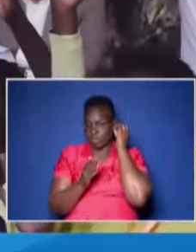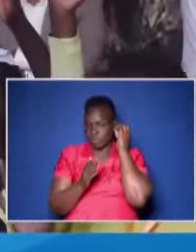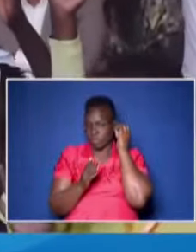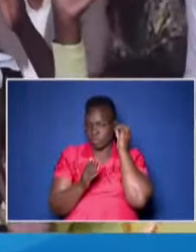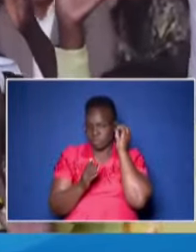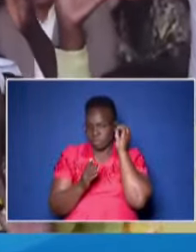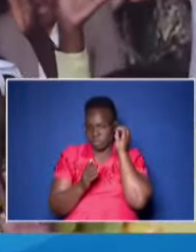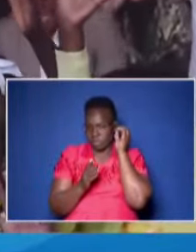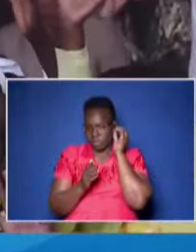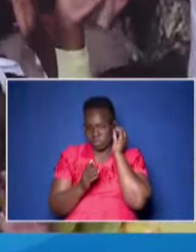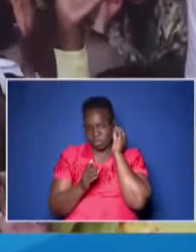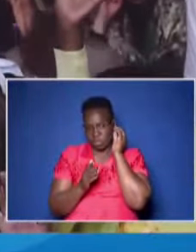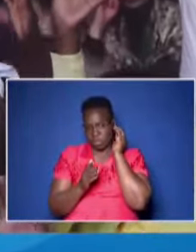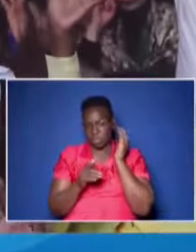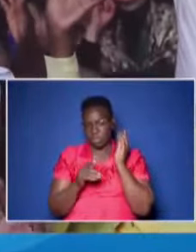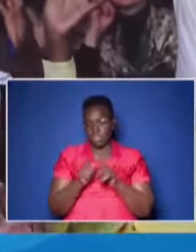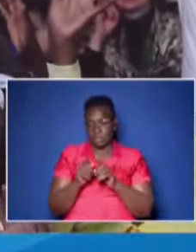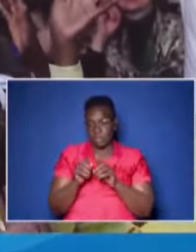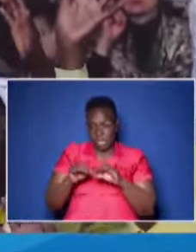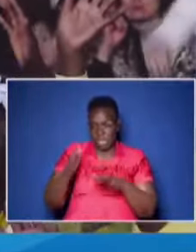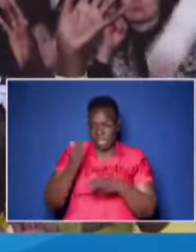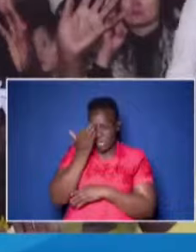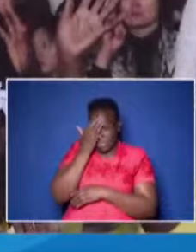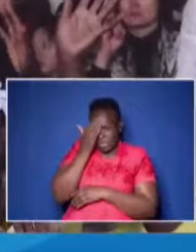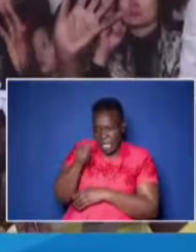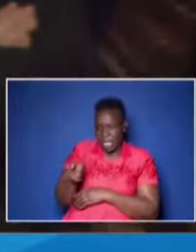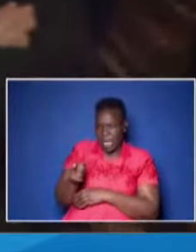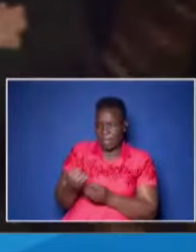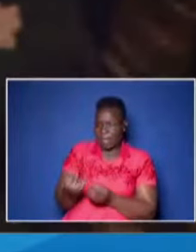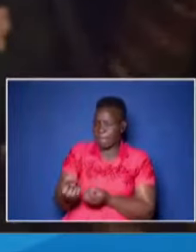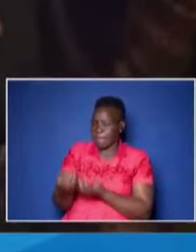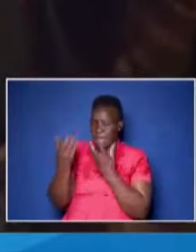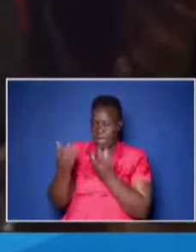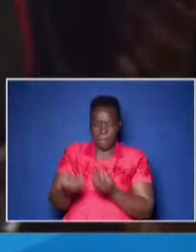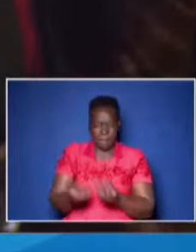know because the land of Israel is the land of